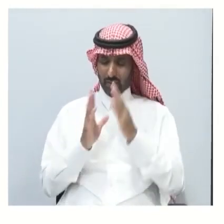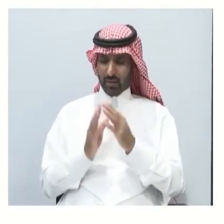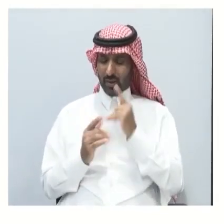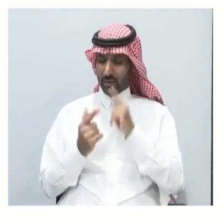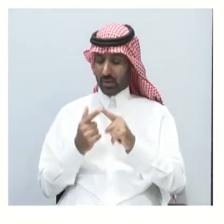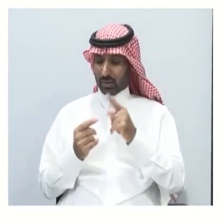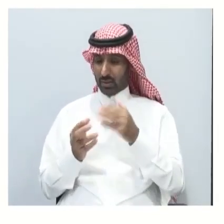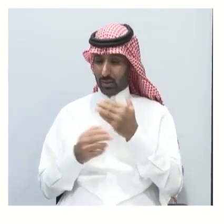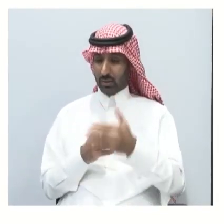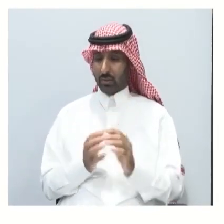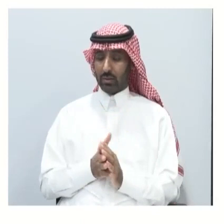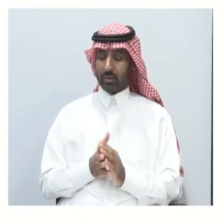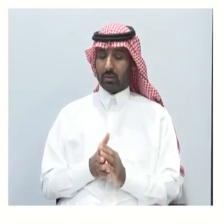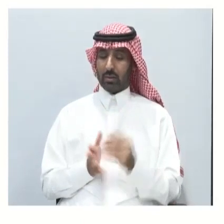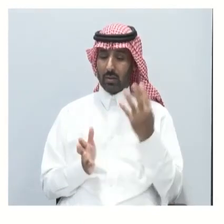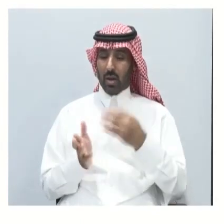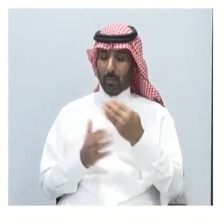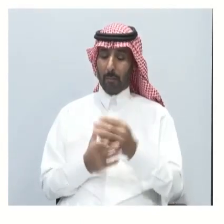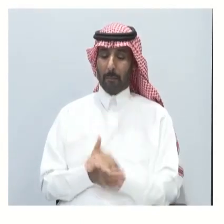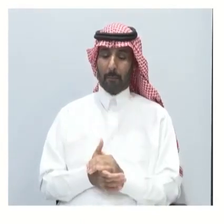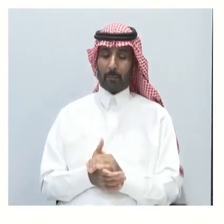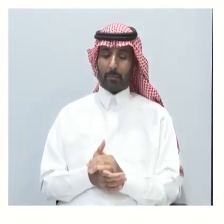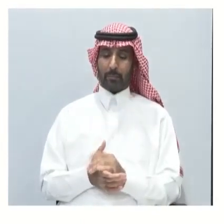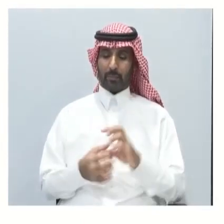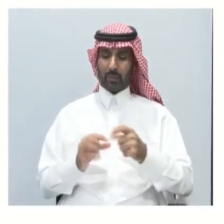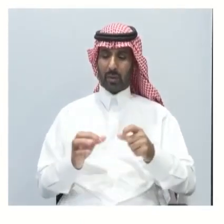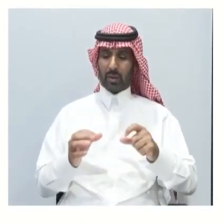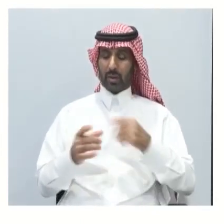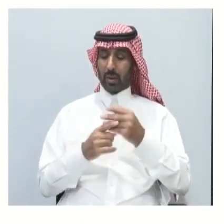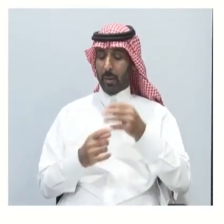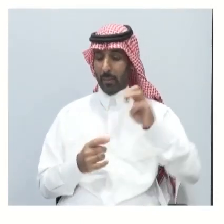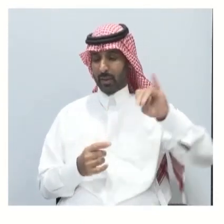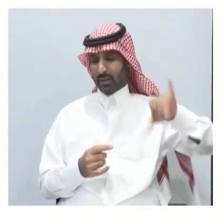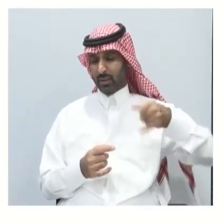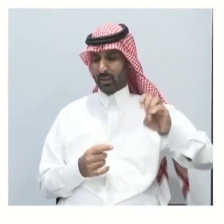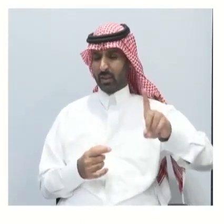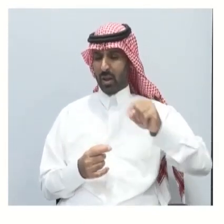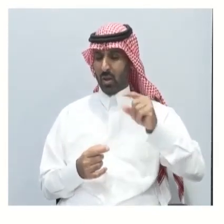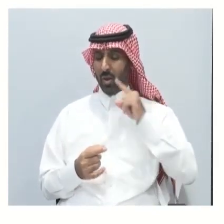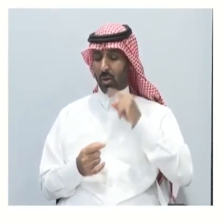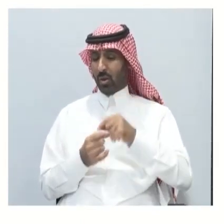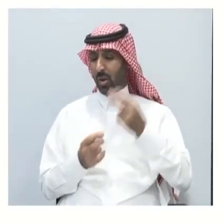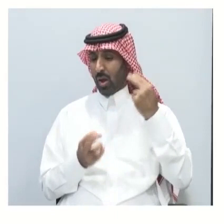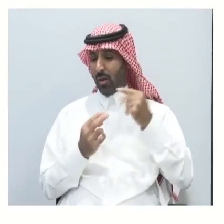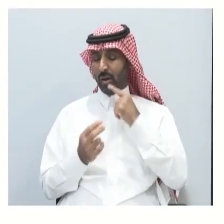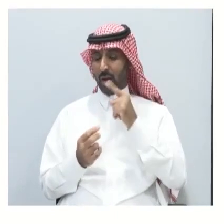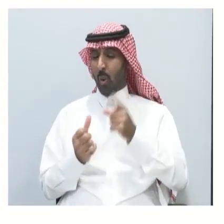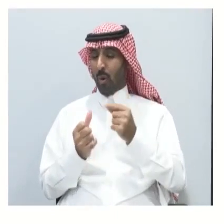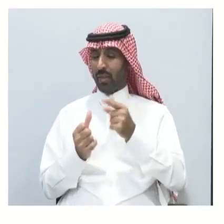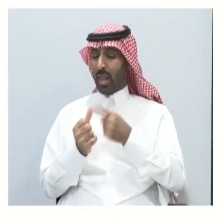during the 1984 Summer Olympics. Majid Ahmed Abdullah was the all-time top